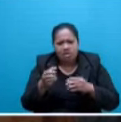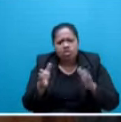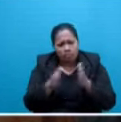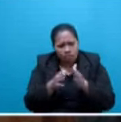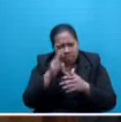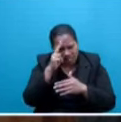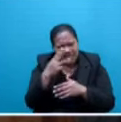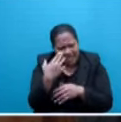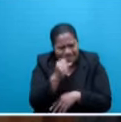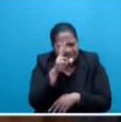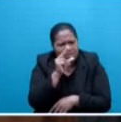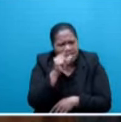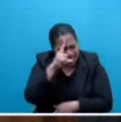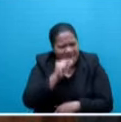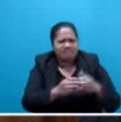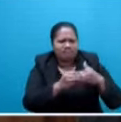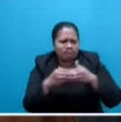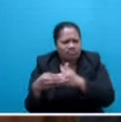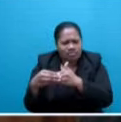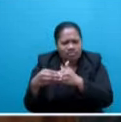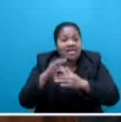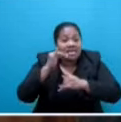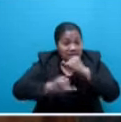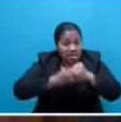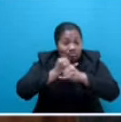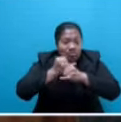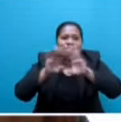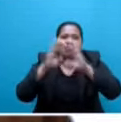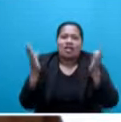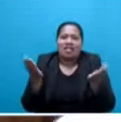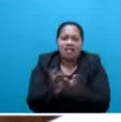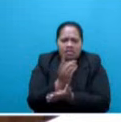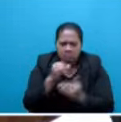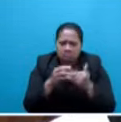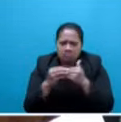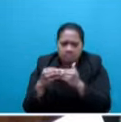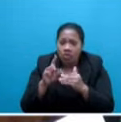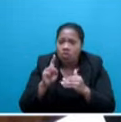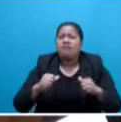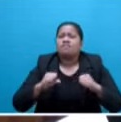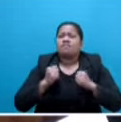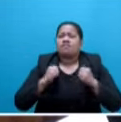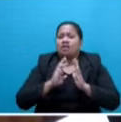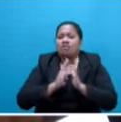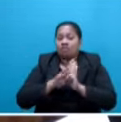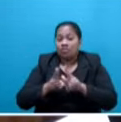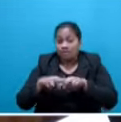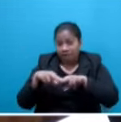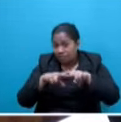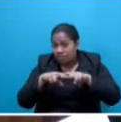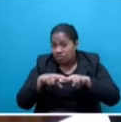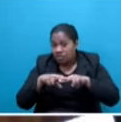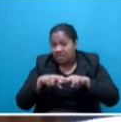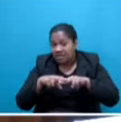lead at international and world stages. It was a very proud moment not only for Fiji but also for the